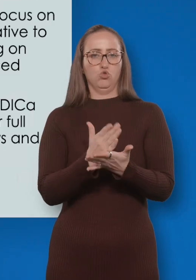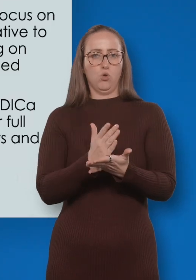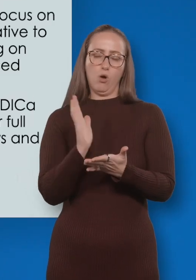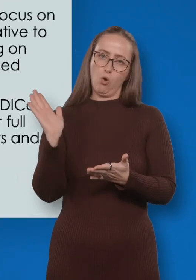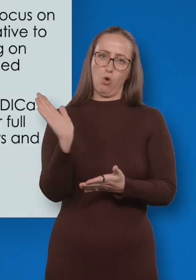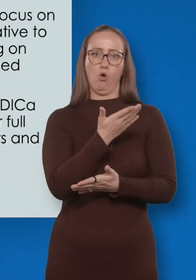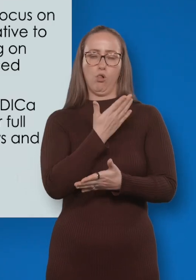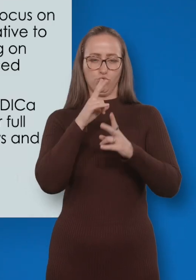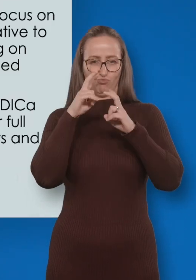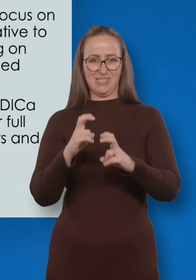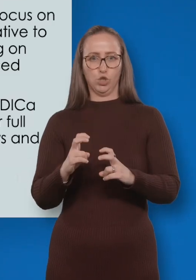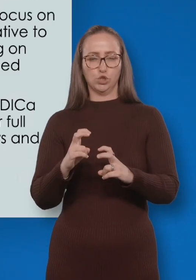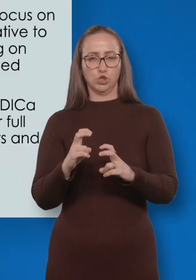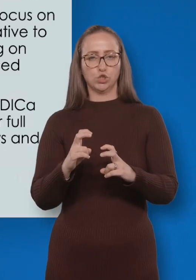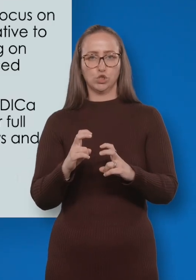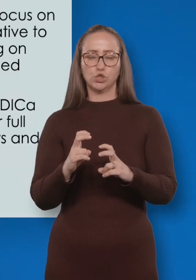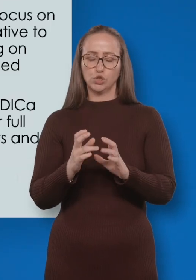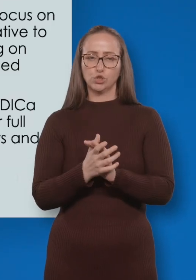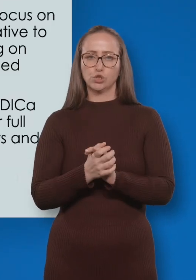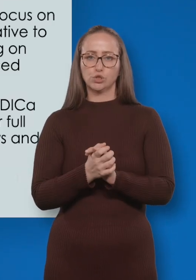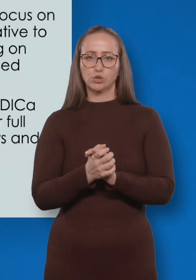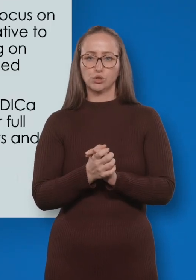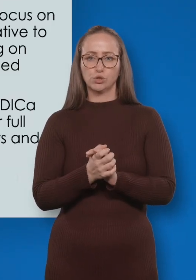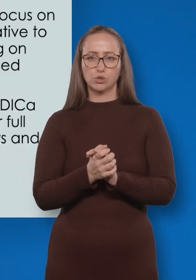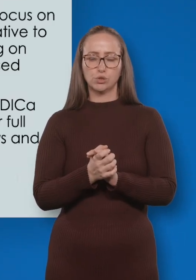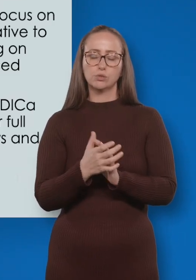all research group